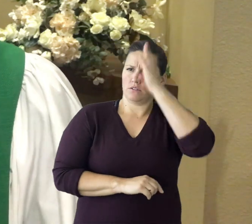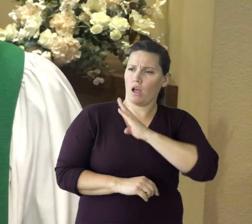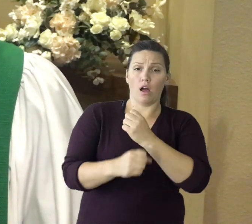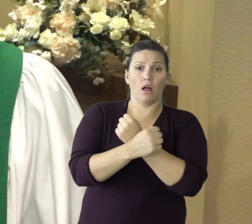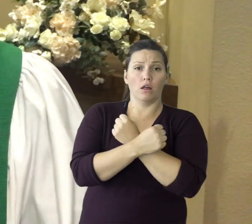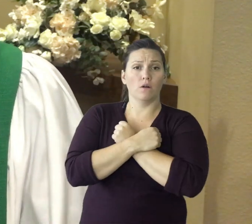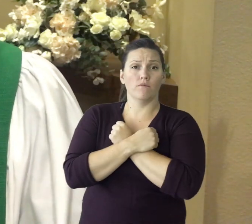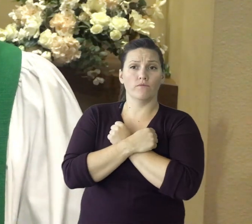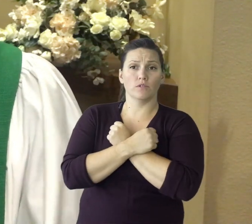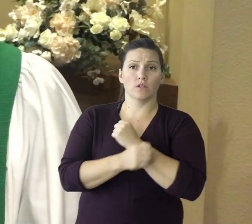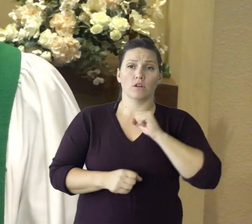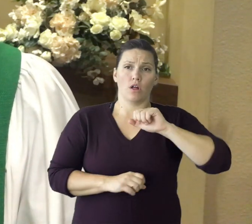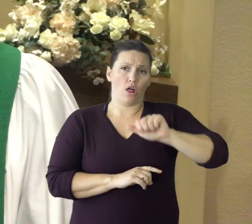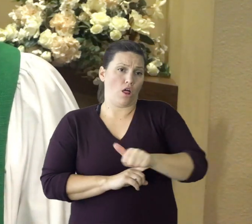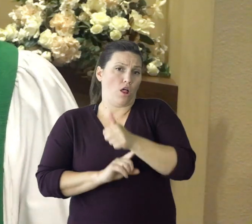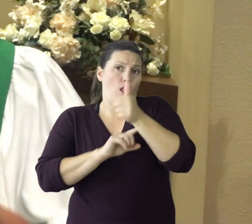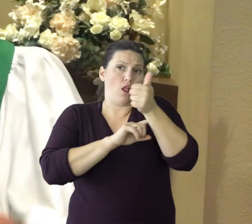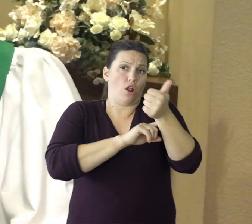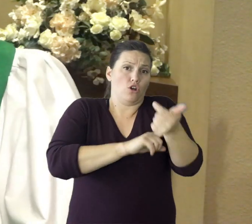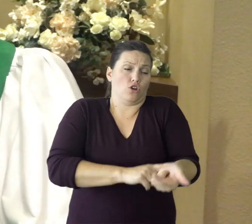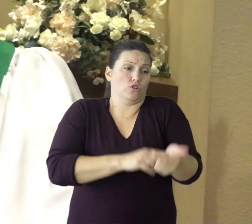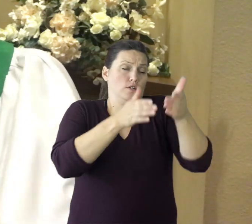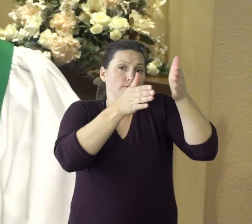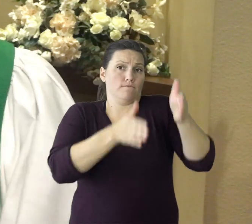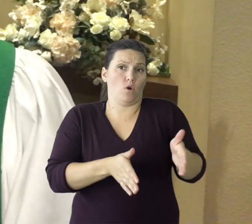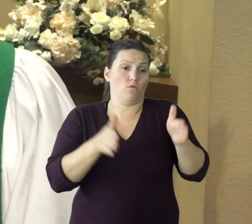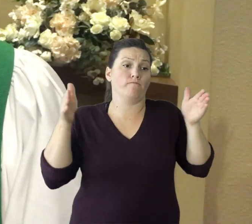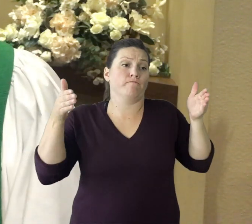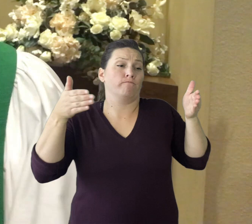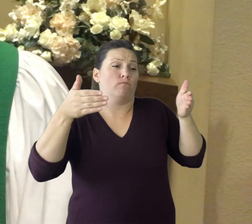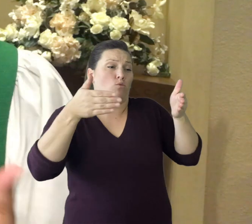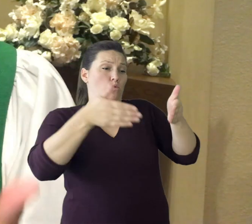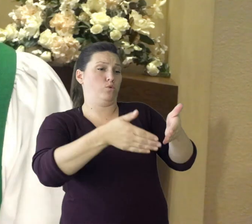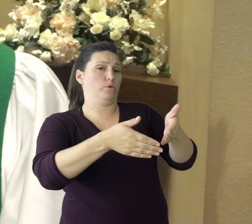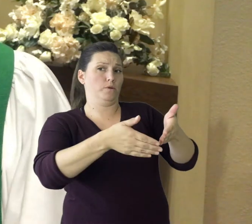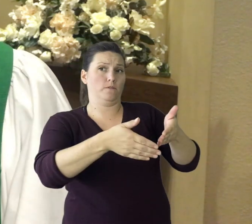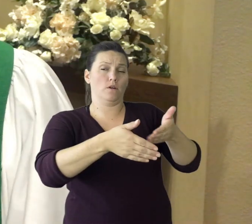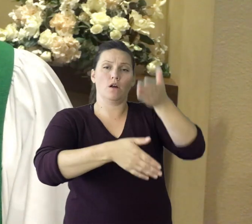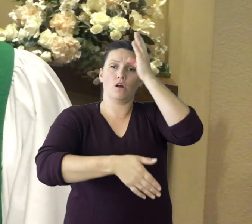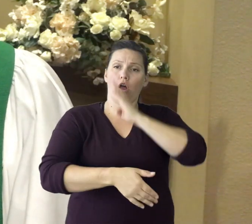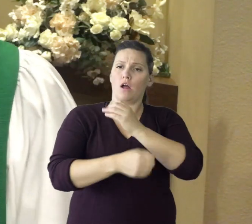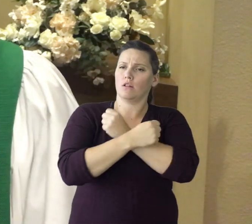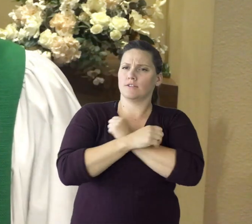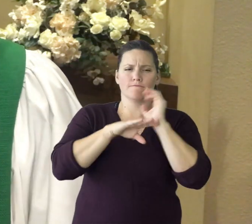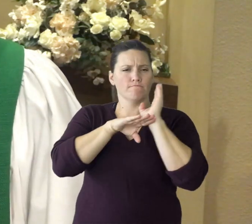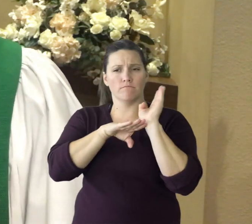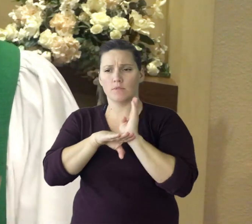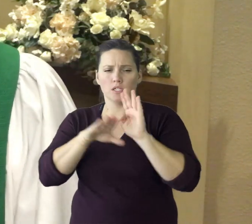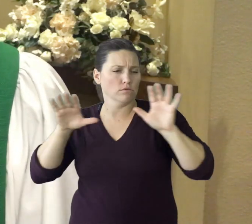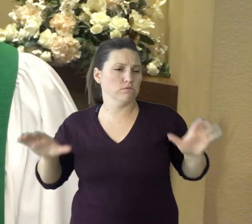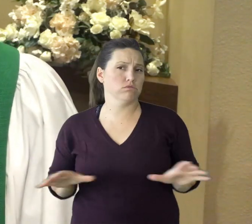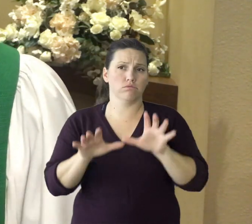They're teaching us that God's love is other-centered. It's centered on us. God's love